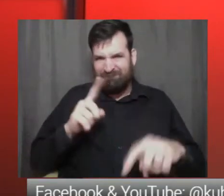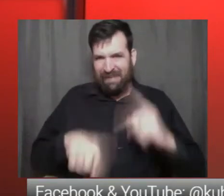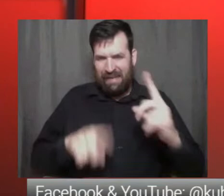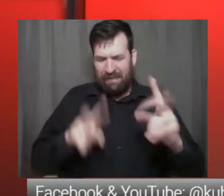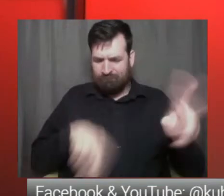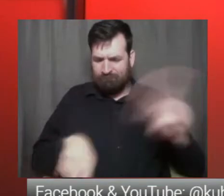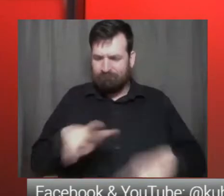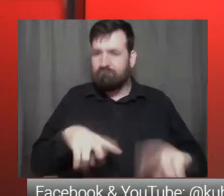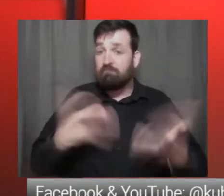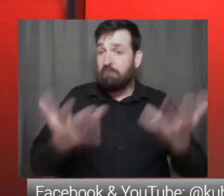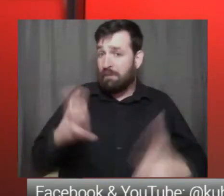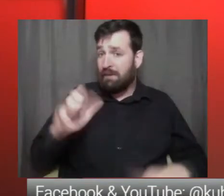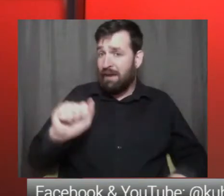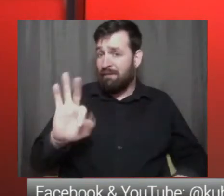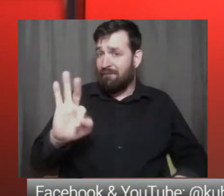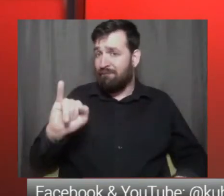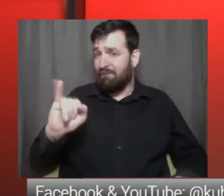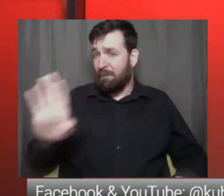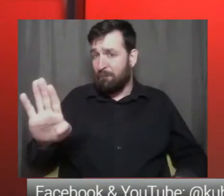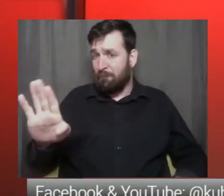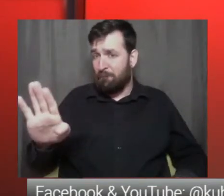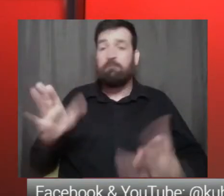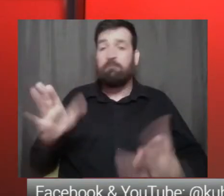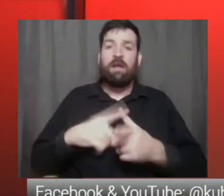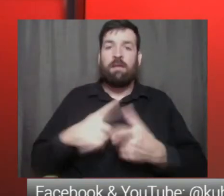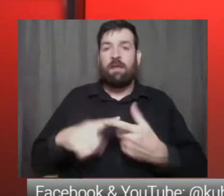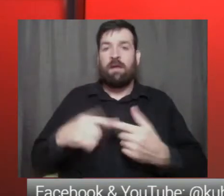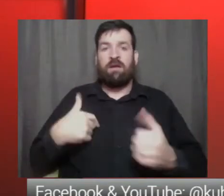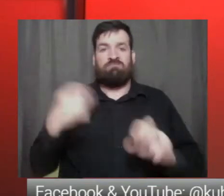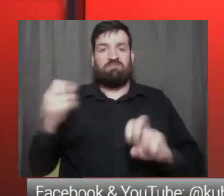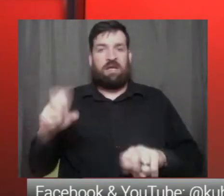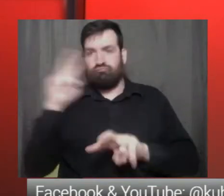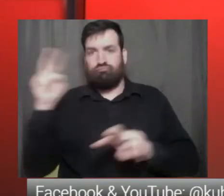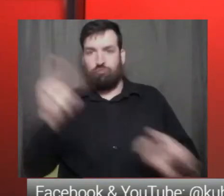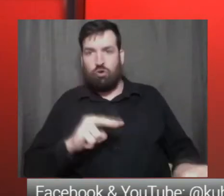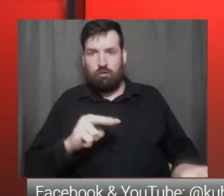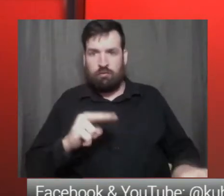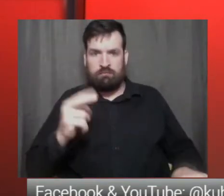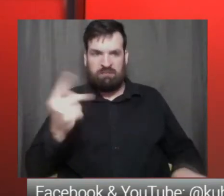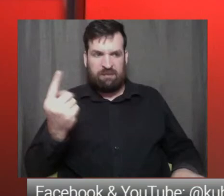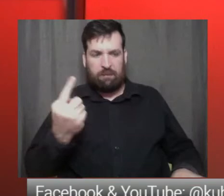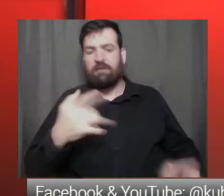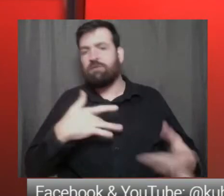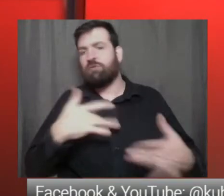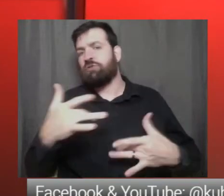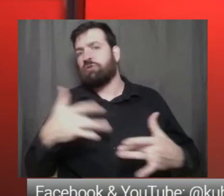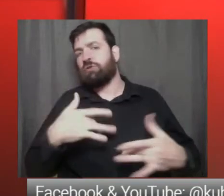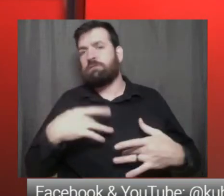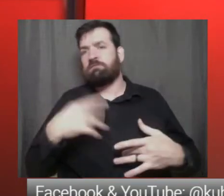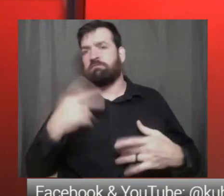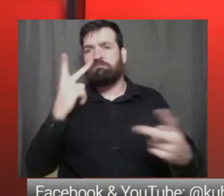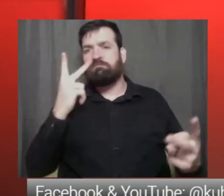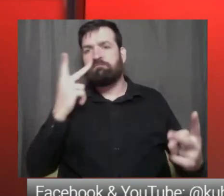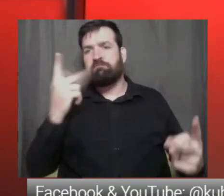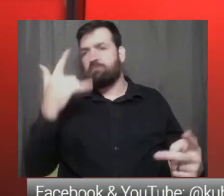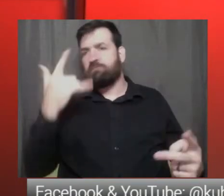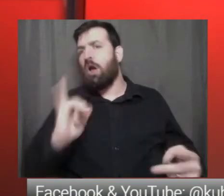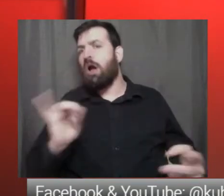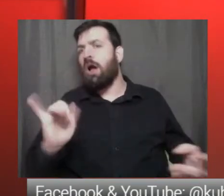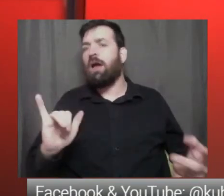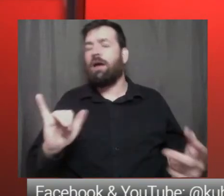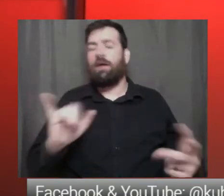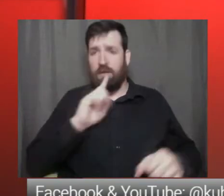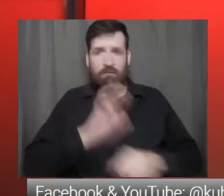fibrillation. And then I can sometimes take a look at that if there's something that's concerning and see what it looks like and confirm what's going on in their